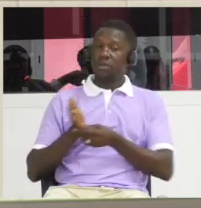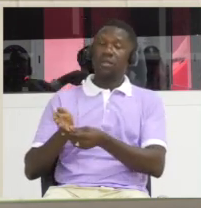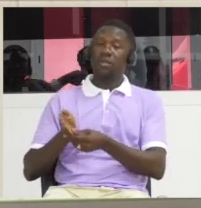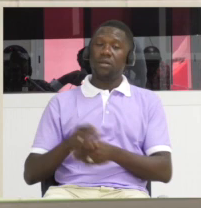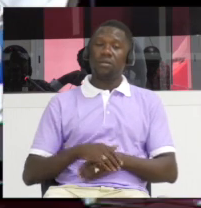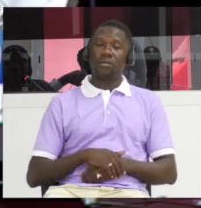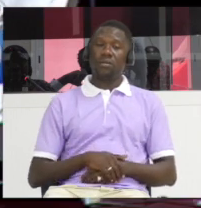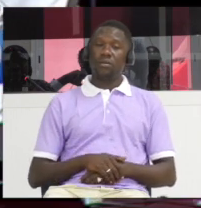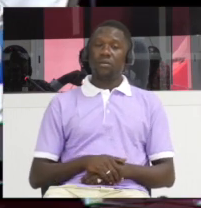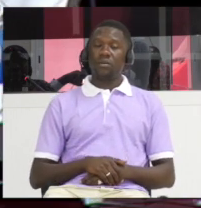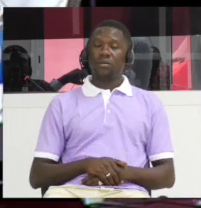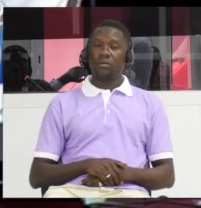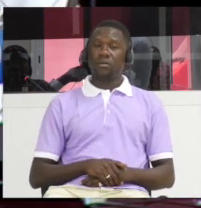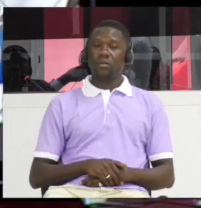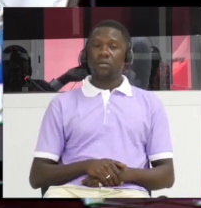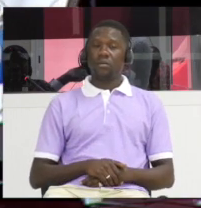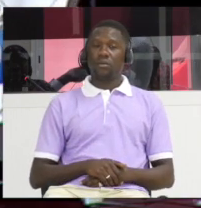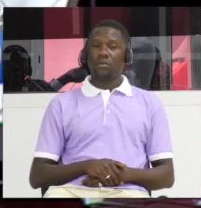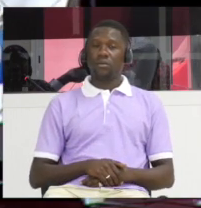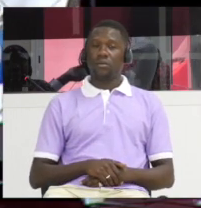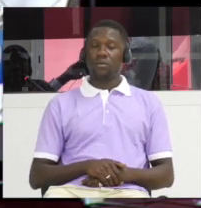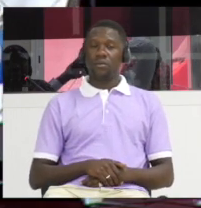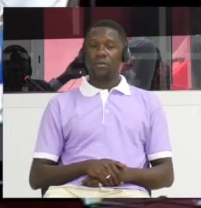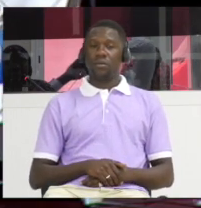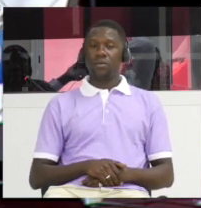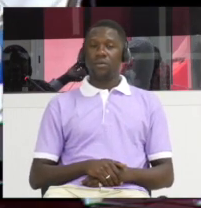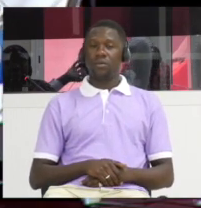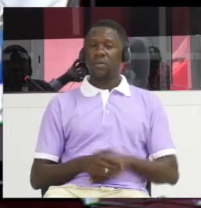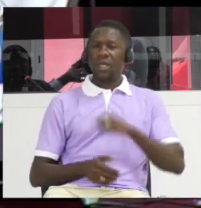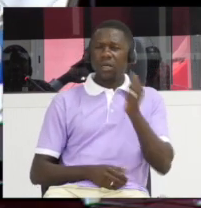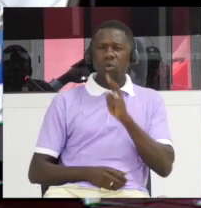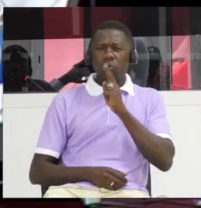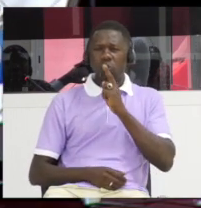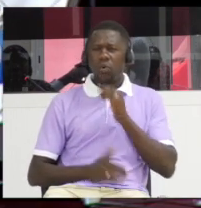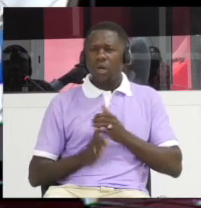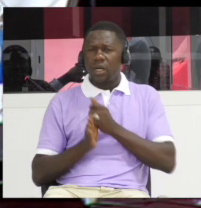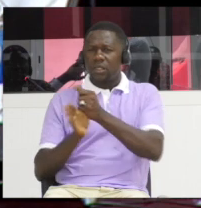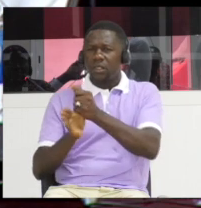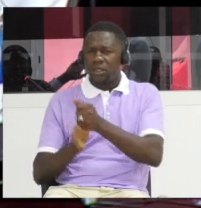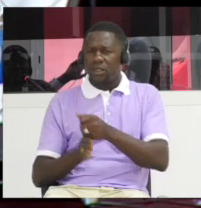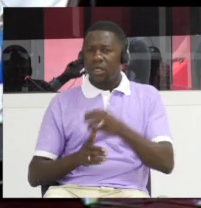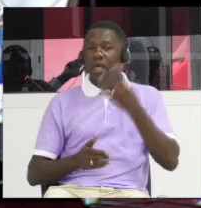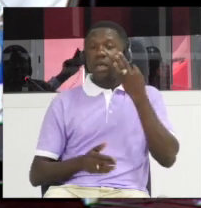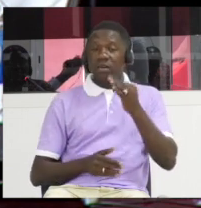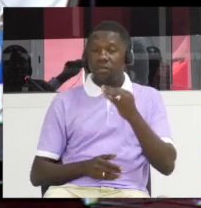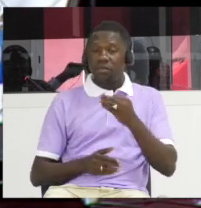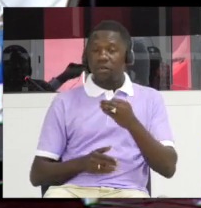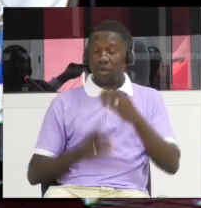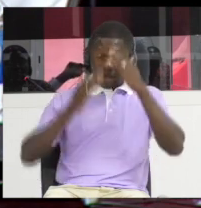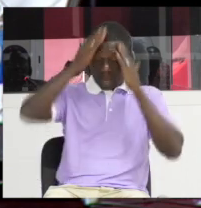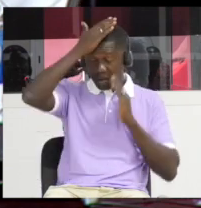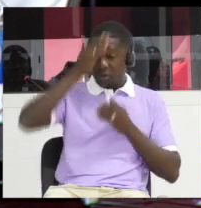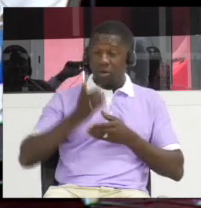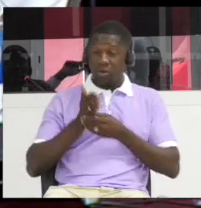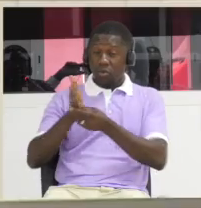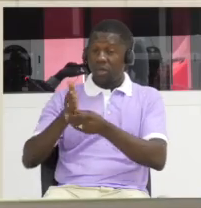And who was acting in the absence of the army commander? I think it